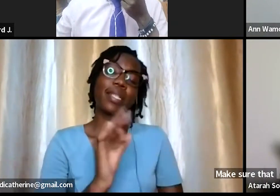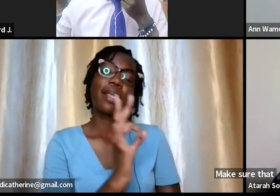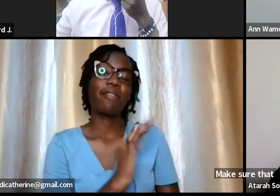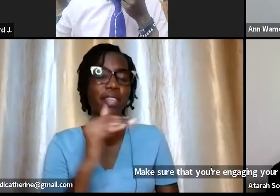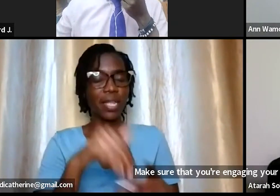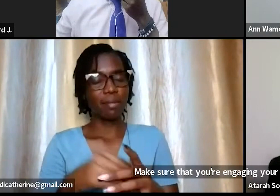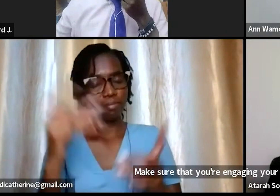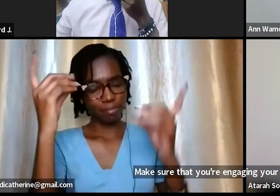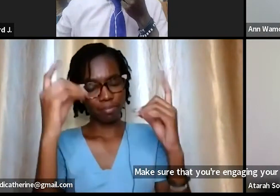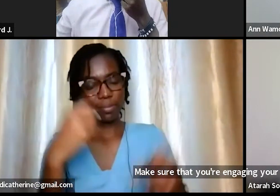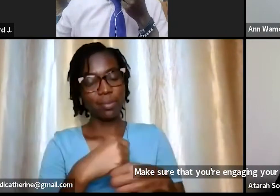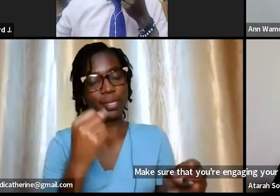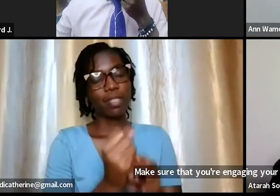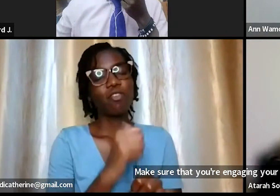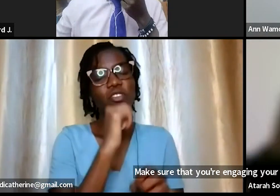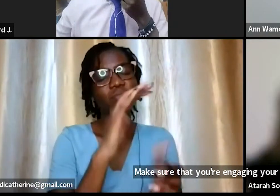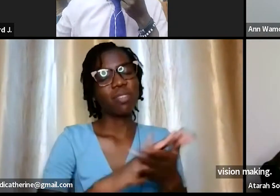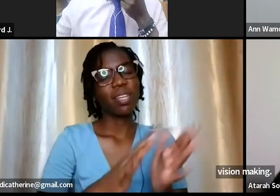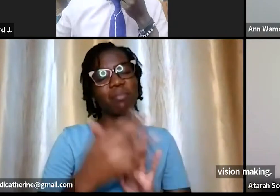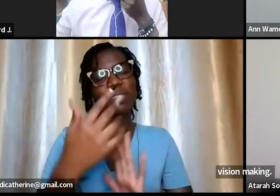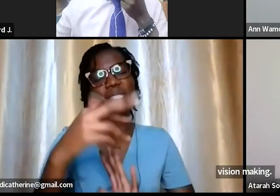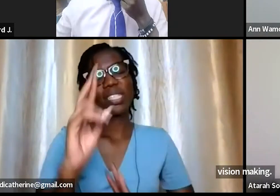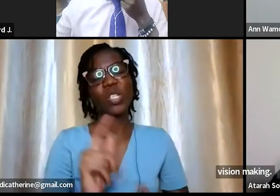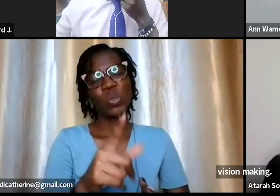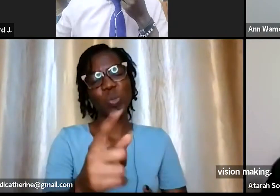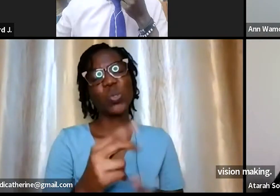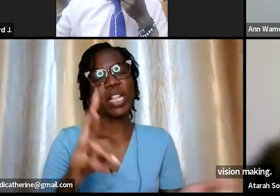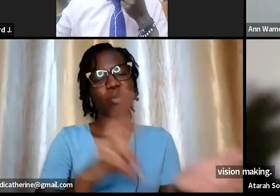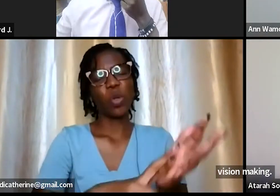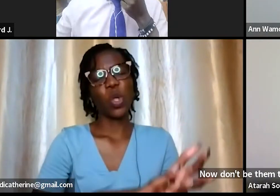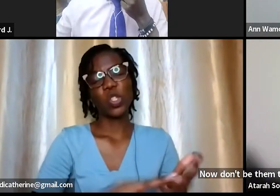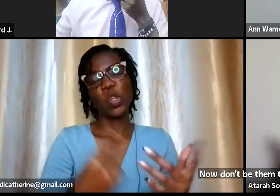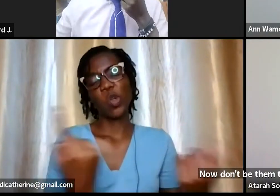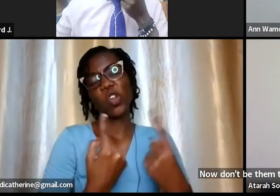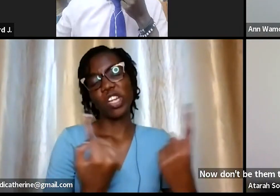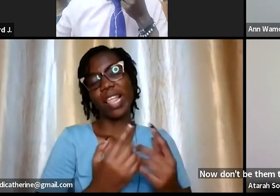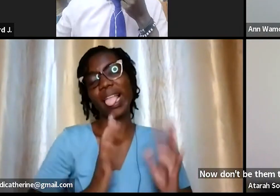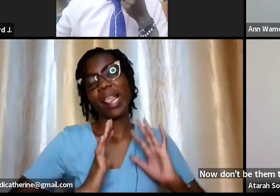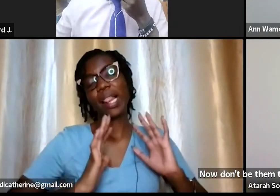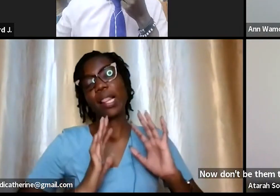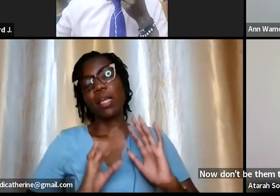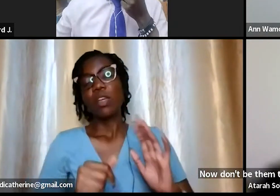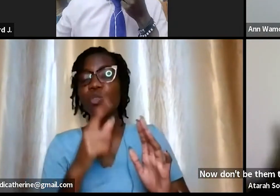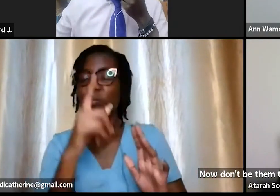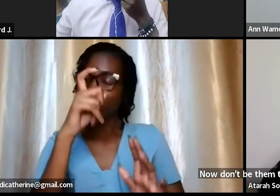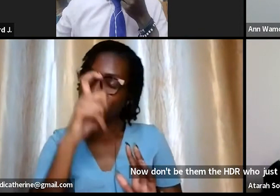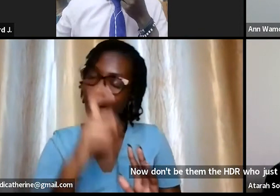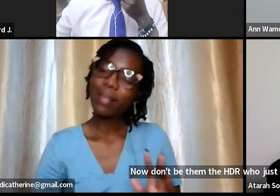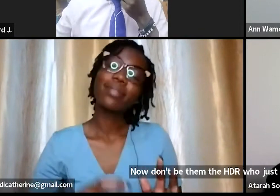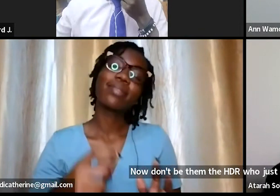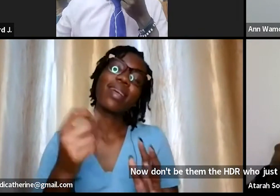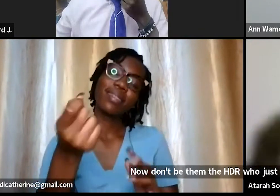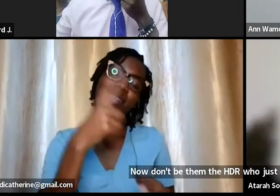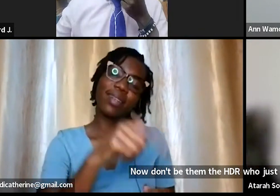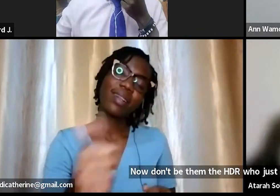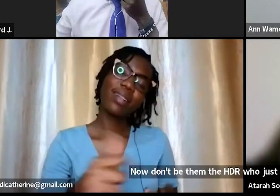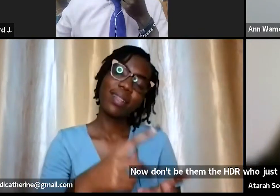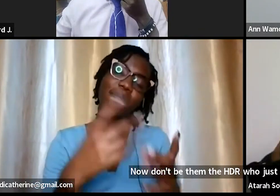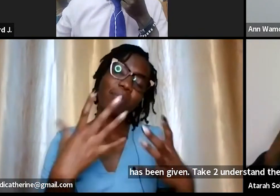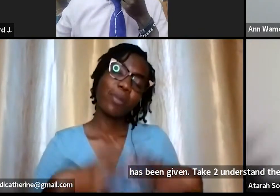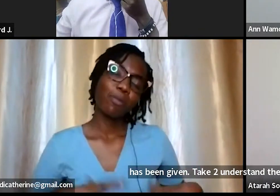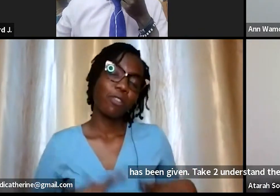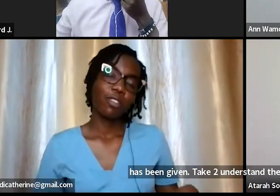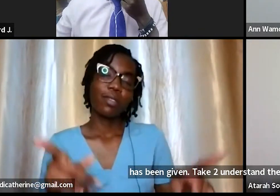the HR who just takes the report that has been given. Seek to understand the other party as well. That is part of the